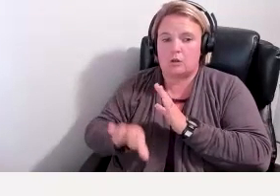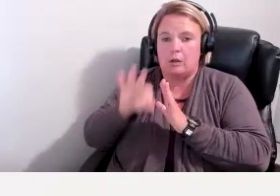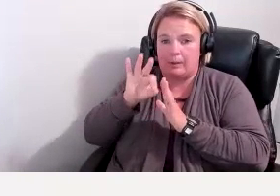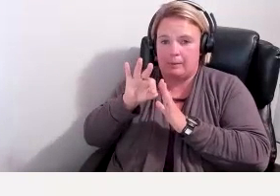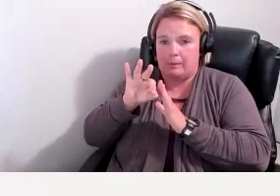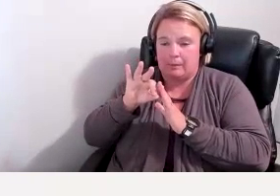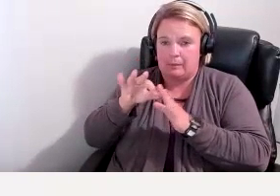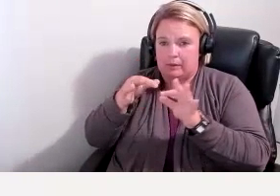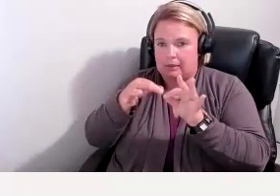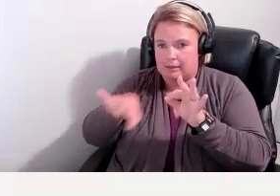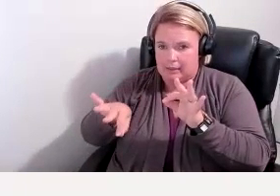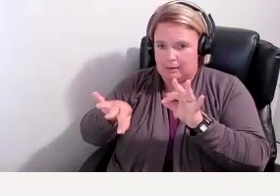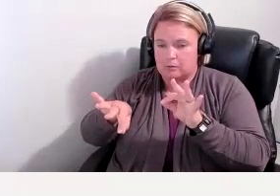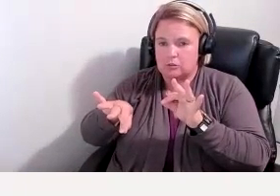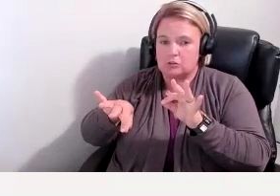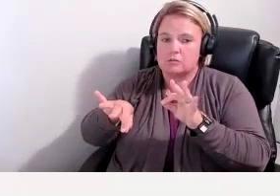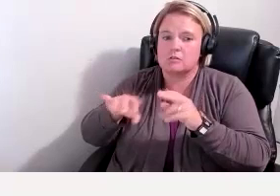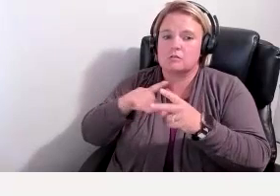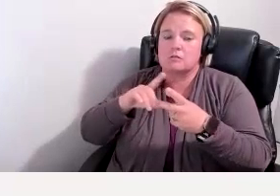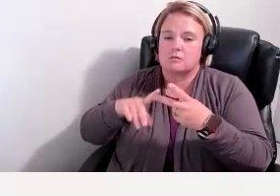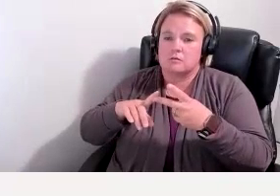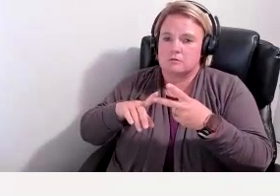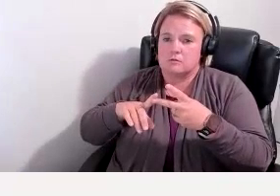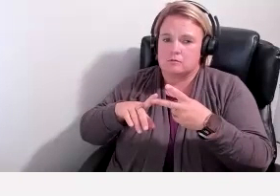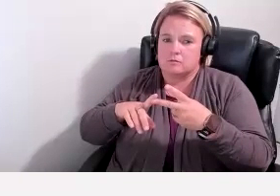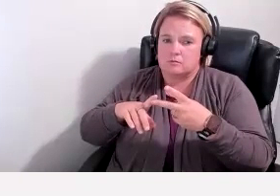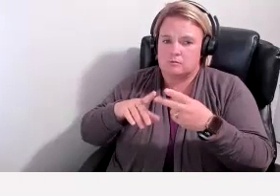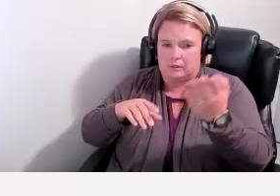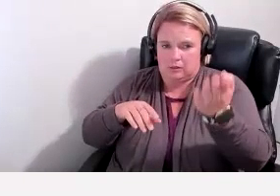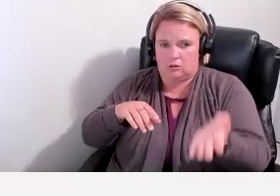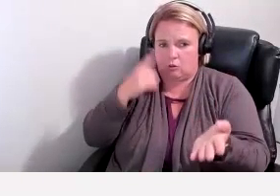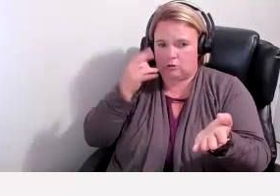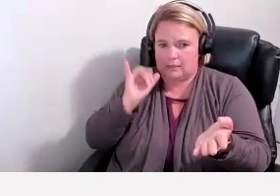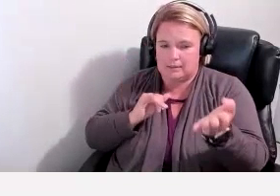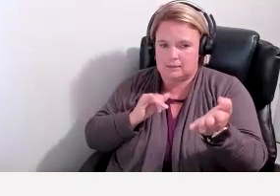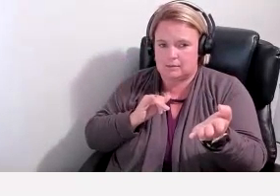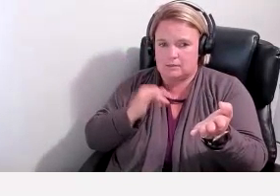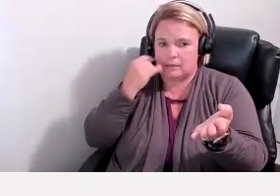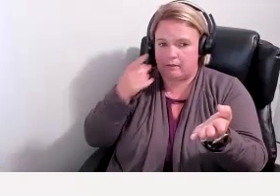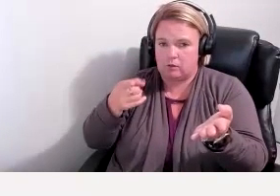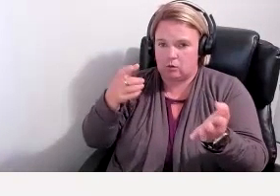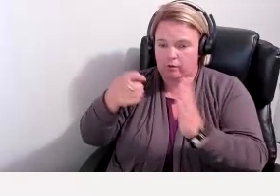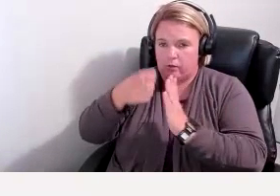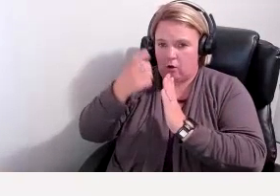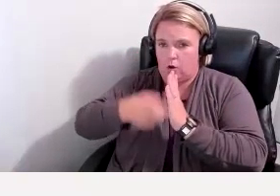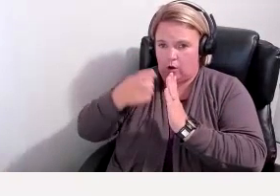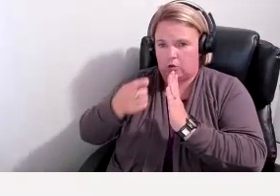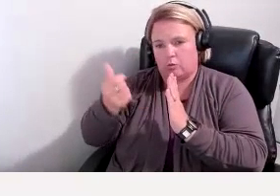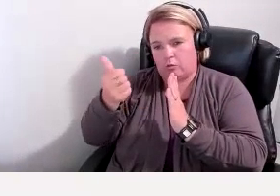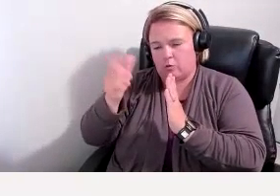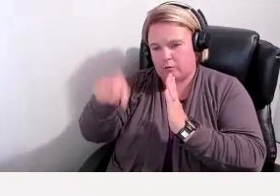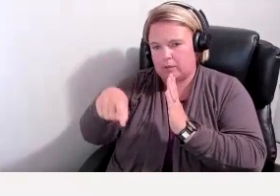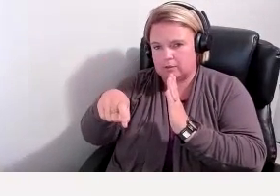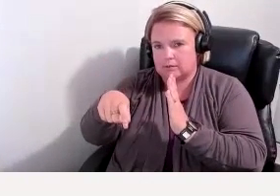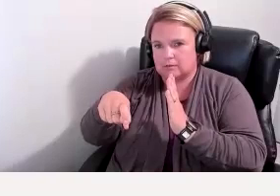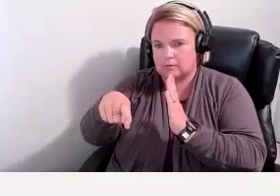captions button, and then, which is what comes up here. If you already have auto captions, you have to remove those. It'll ask